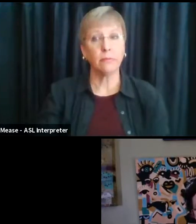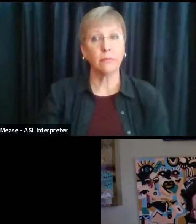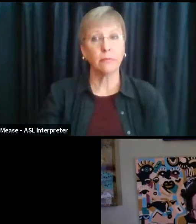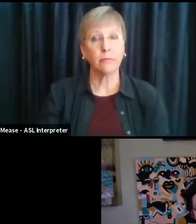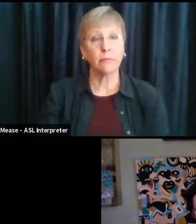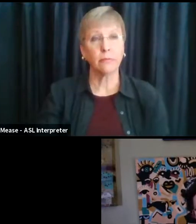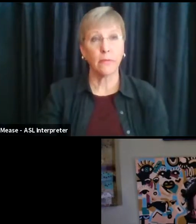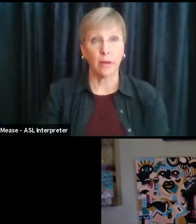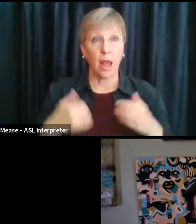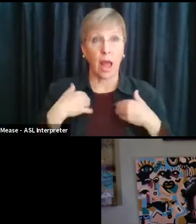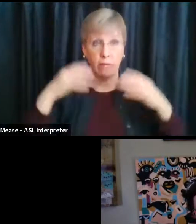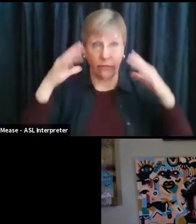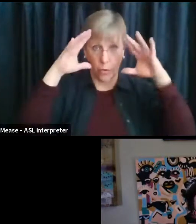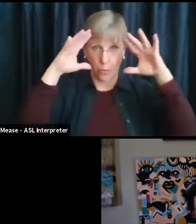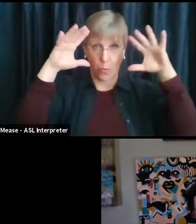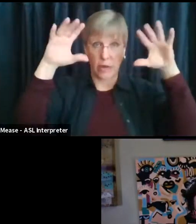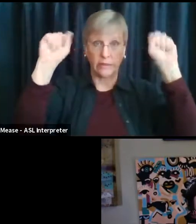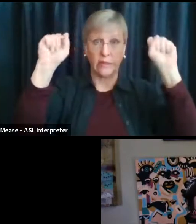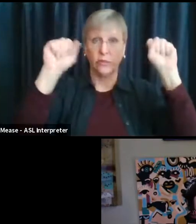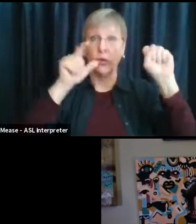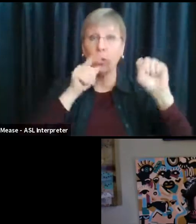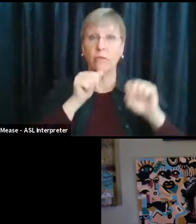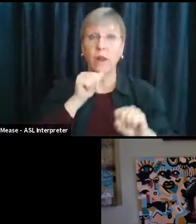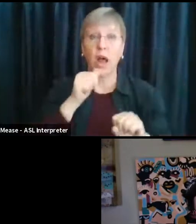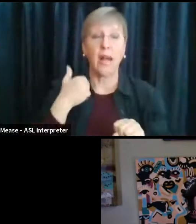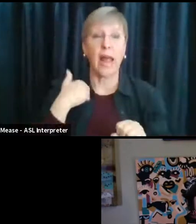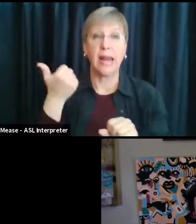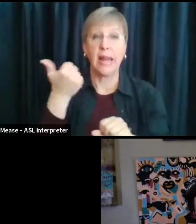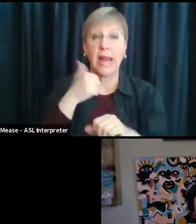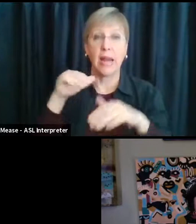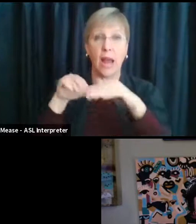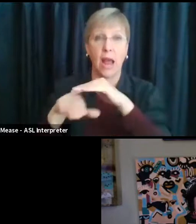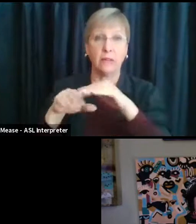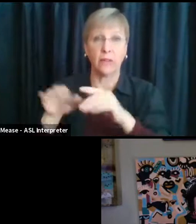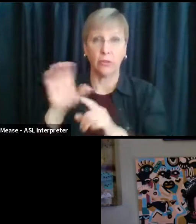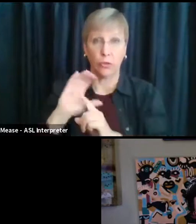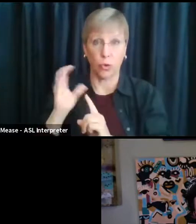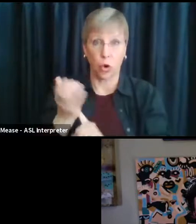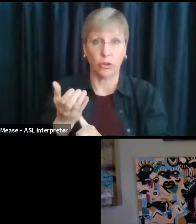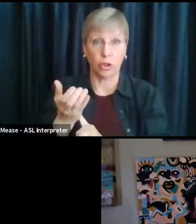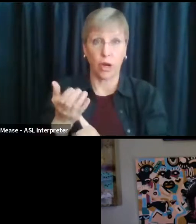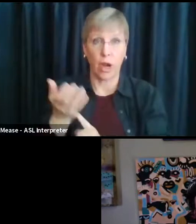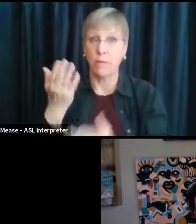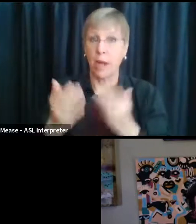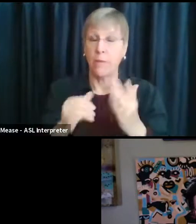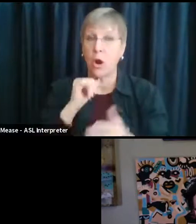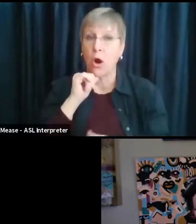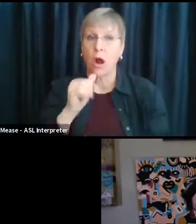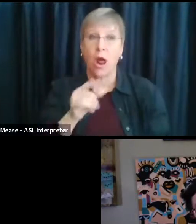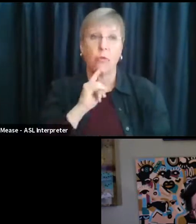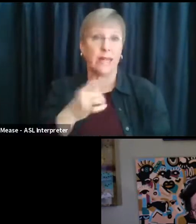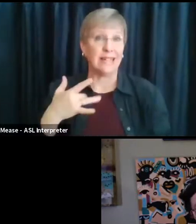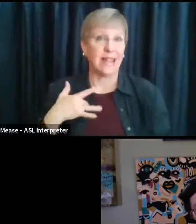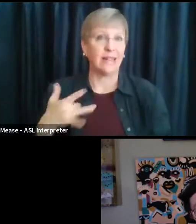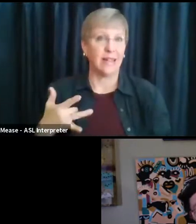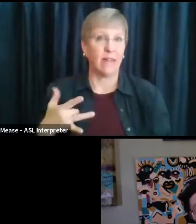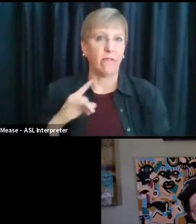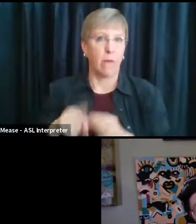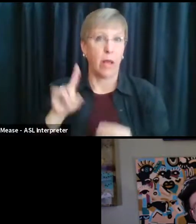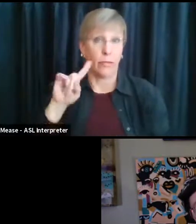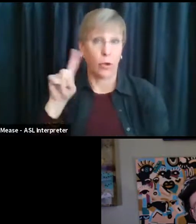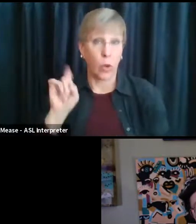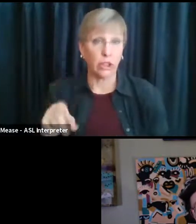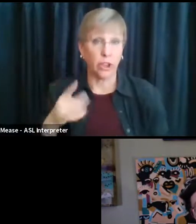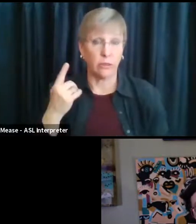have presidents that have not had any access to culture and maybe are not really sensitive about the question